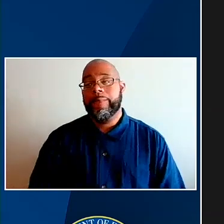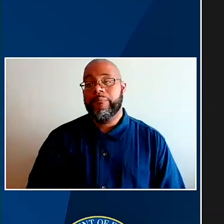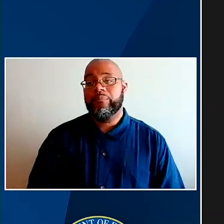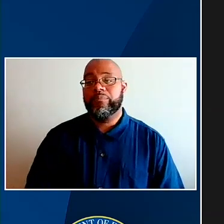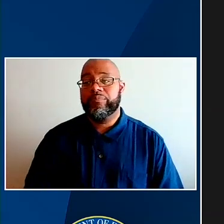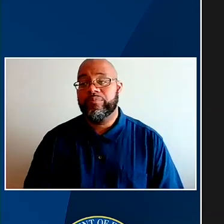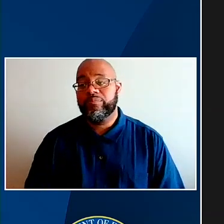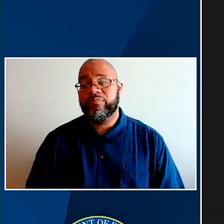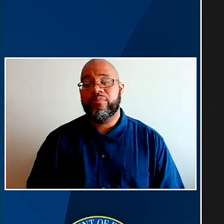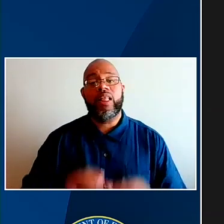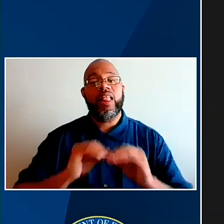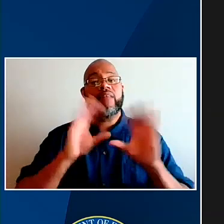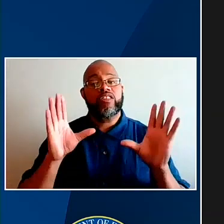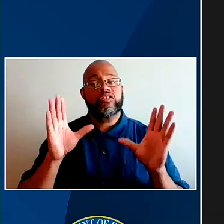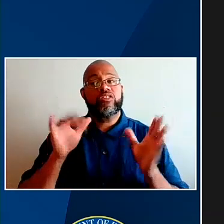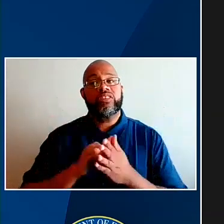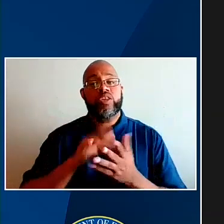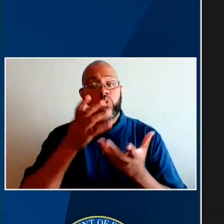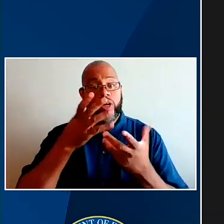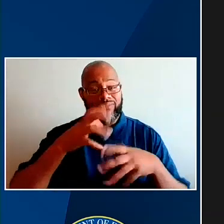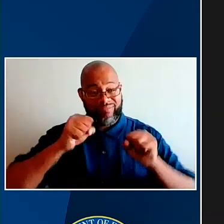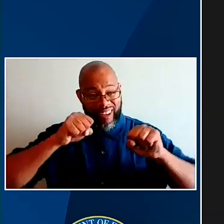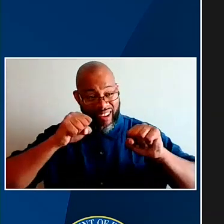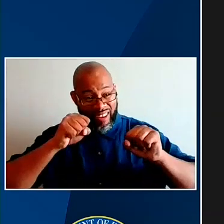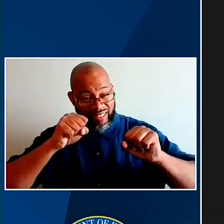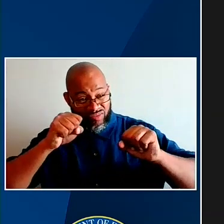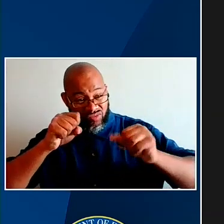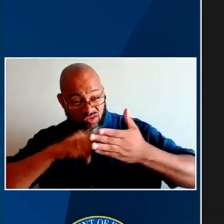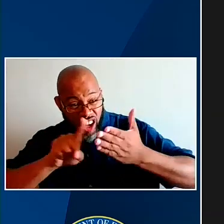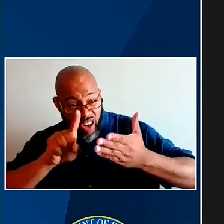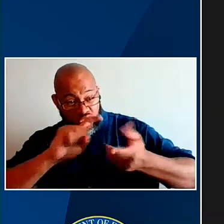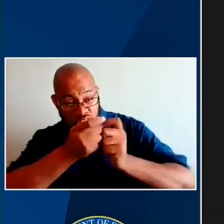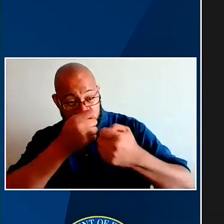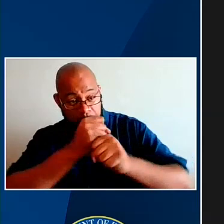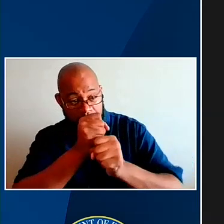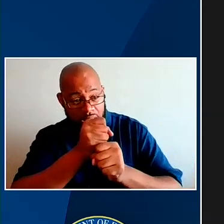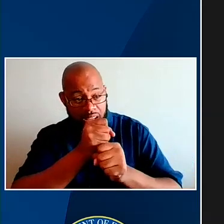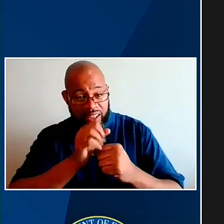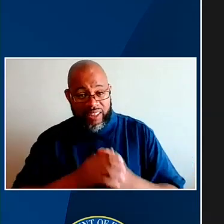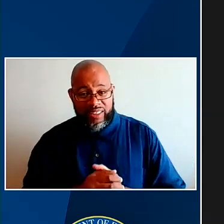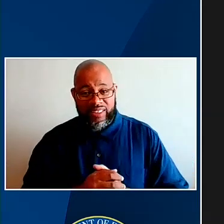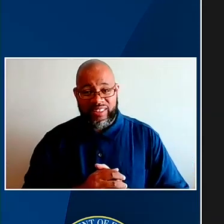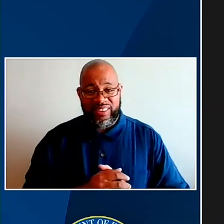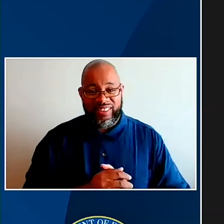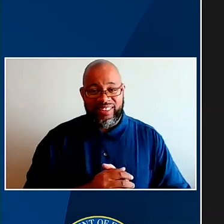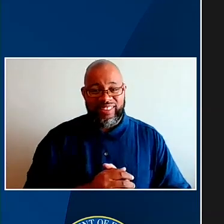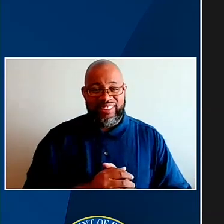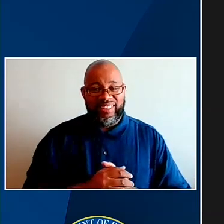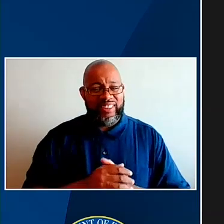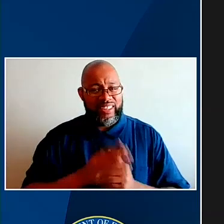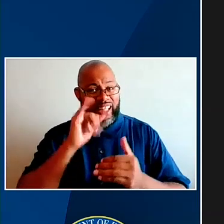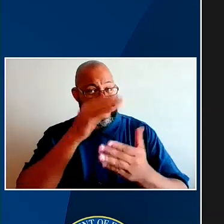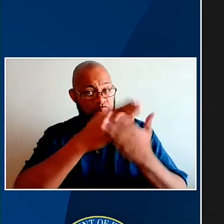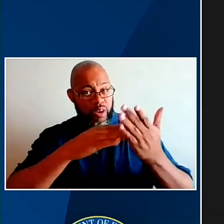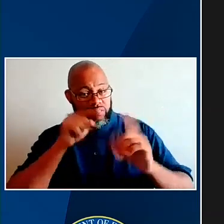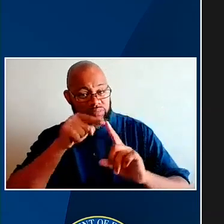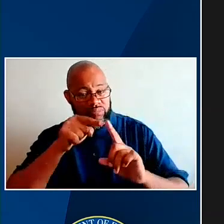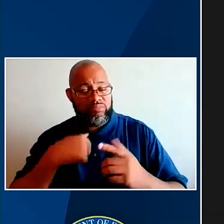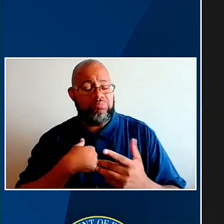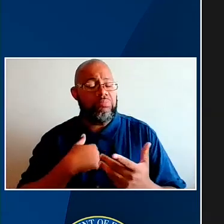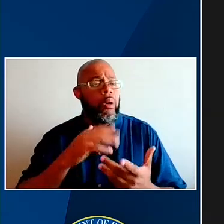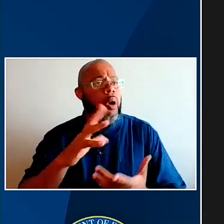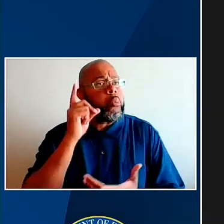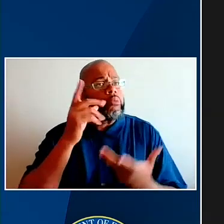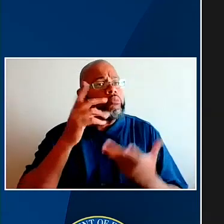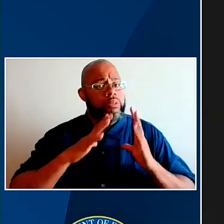Notwithstanding the clarification on that, Greg, do you want to take a temperature check on the changes made to the tier one arrangement section? I would. All